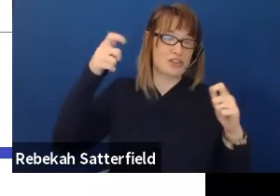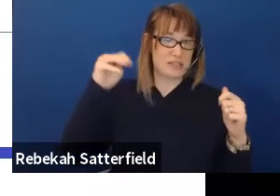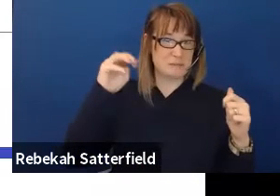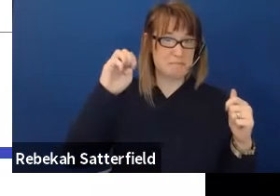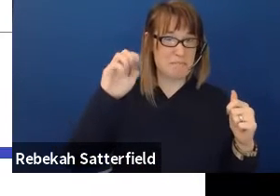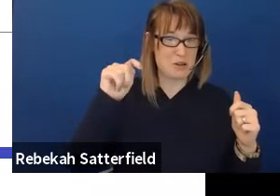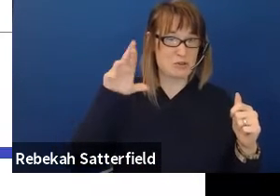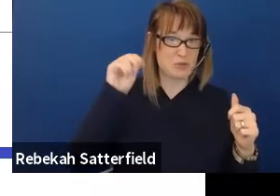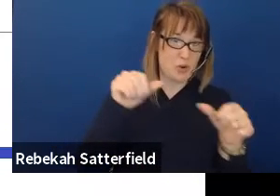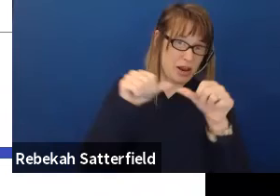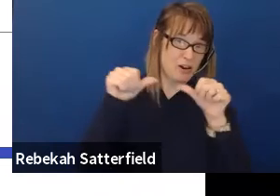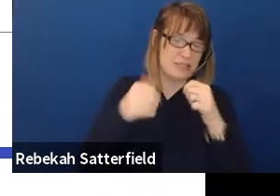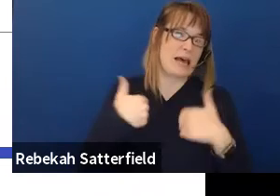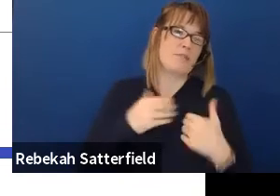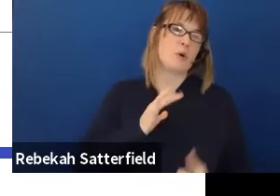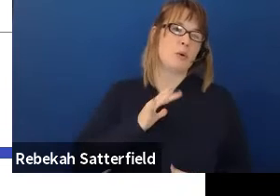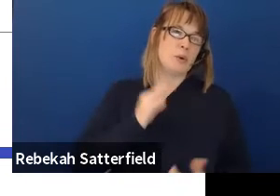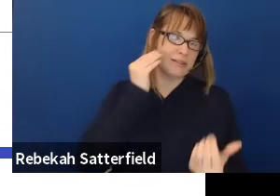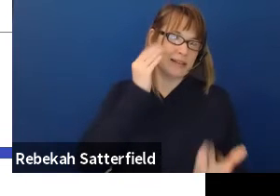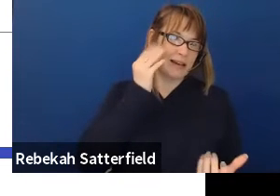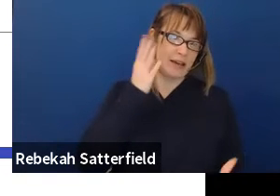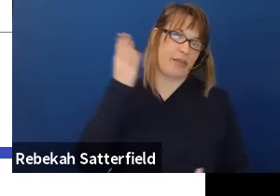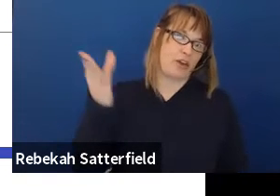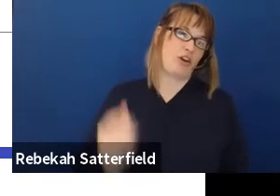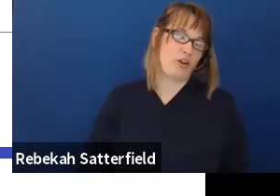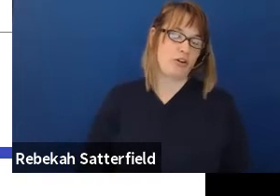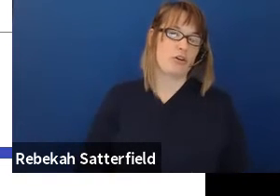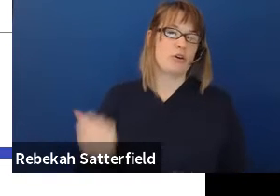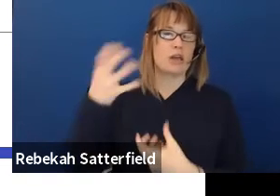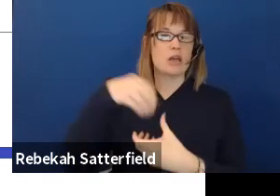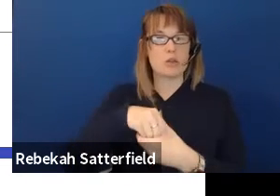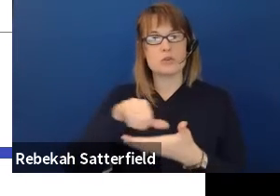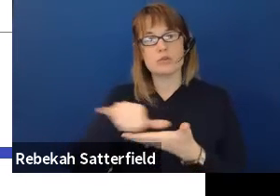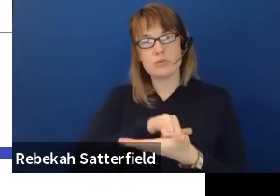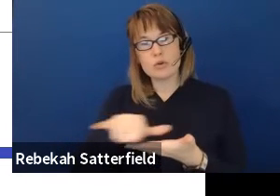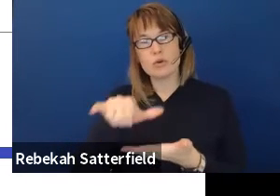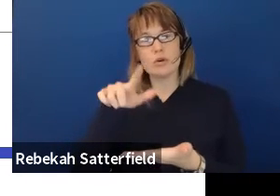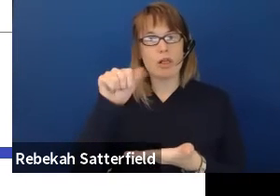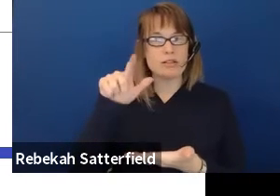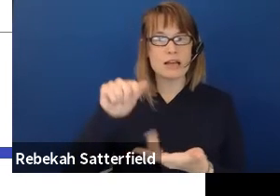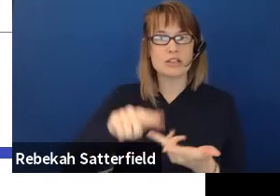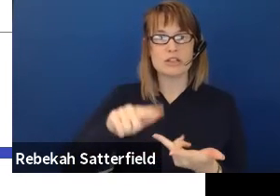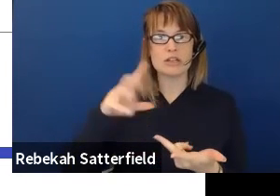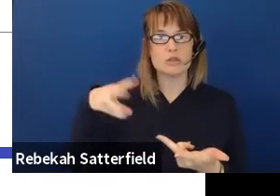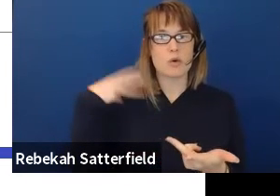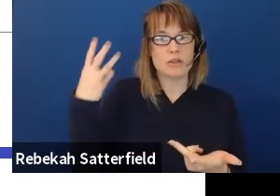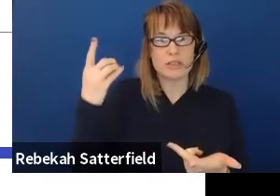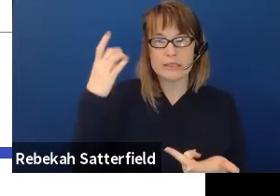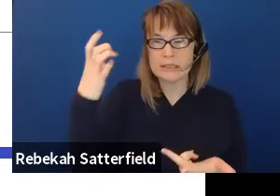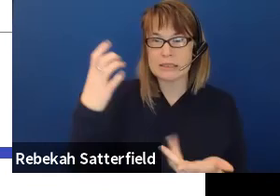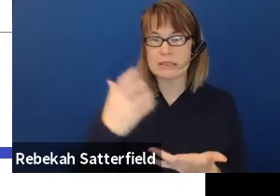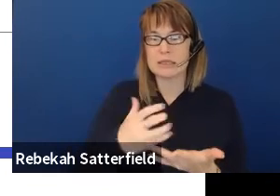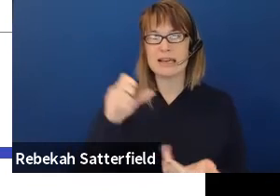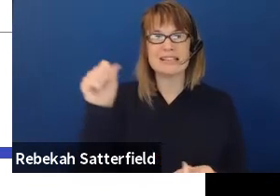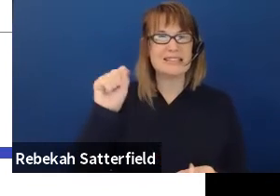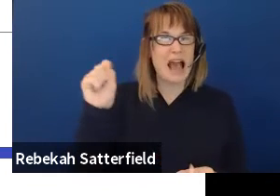areas, there's a lot of great data there as well. It includes New York, Los Angeles, Washington, D.C.,